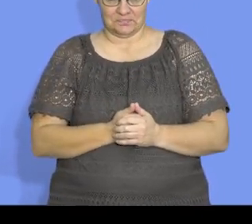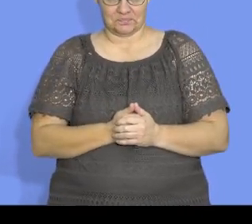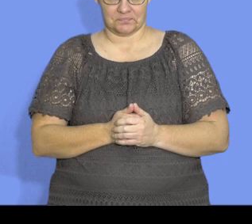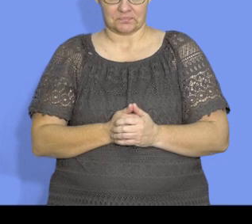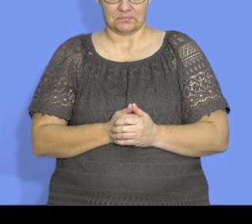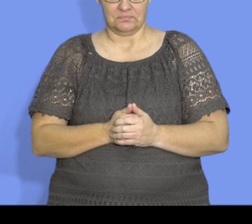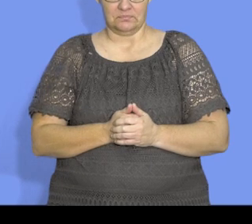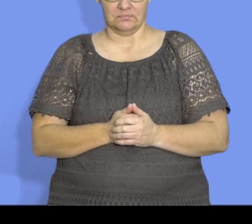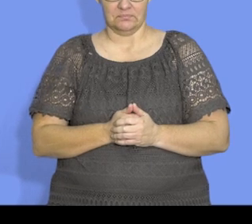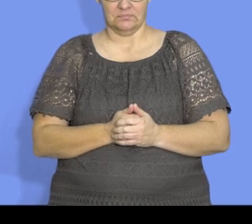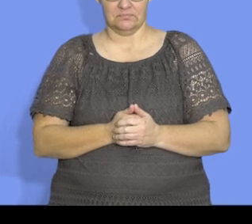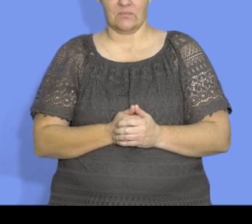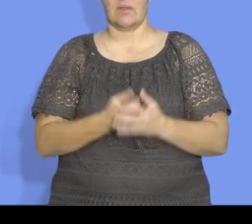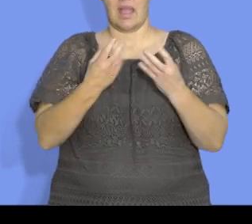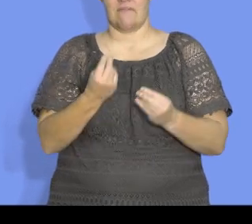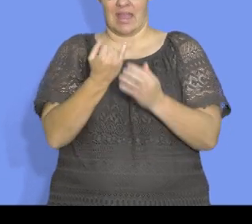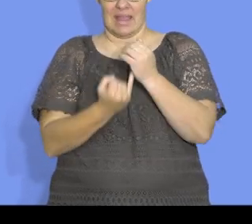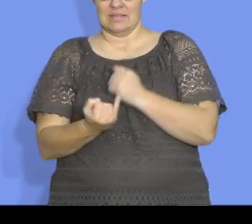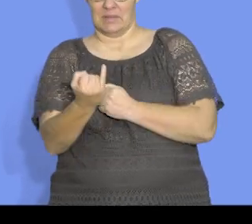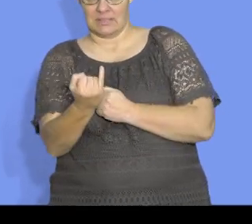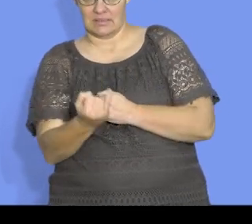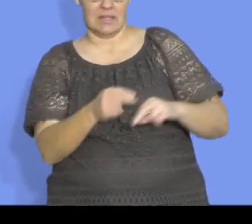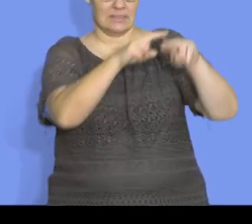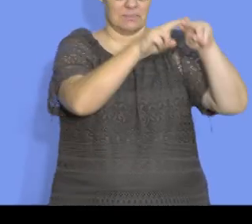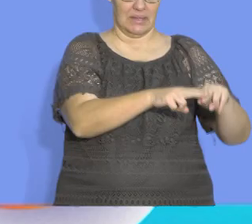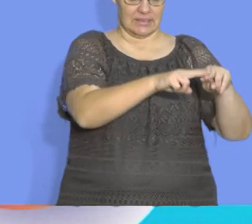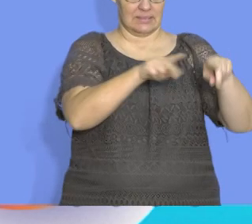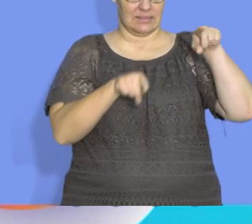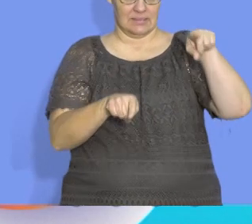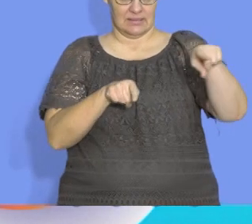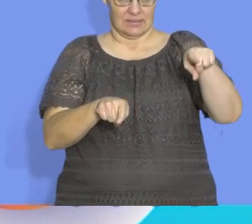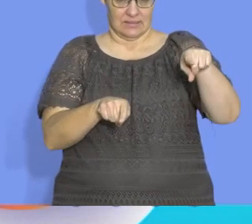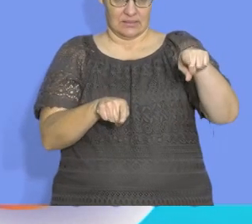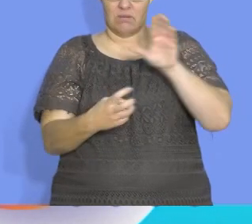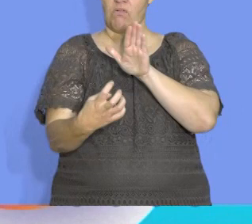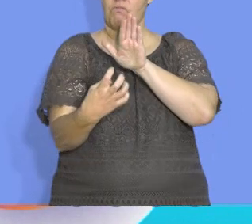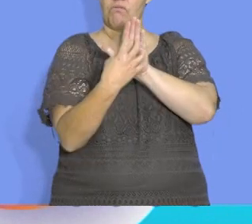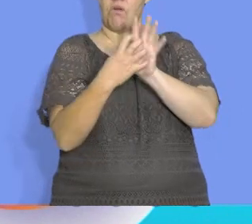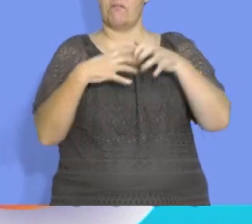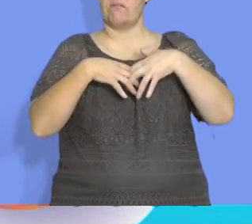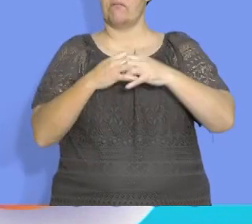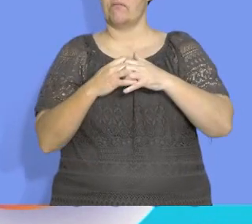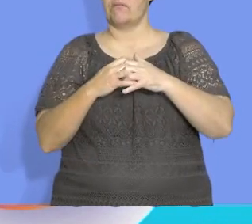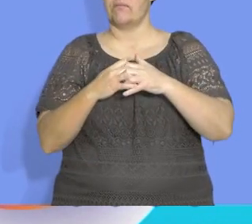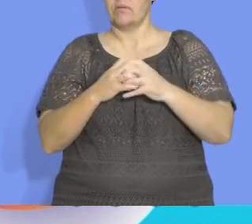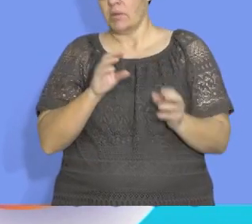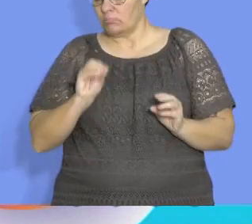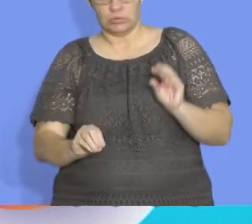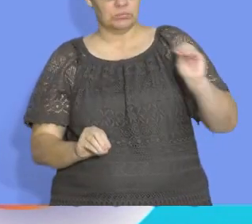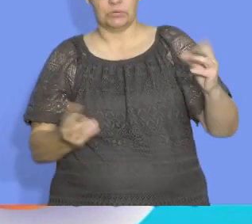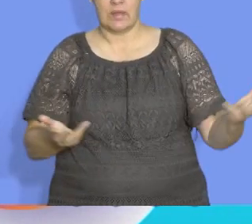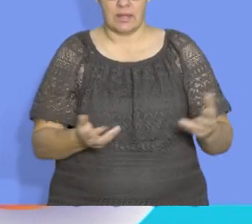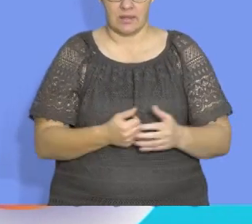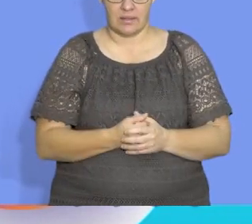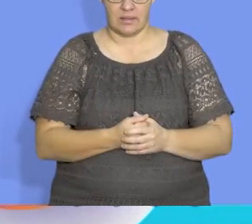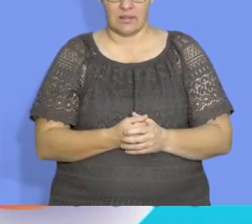Now, if we've got an independent and a dependent variable, and we're going to draw a graph of that, where do they go? Well, you need